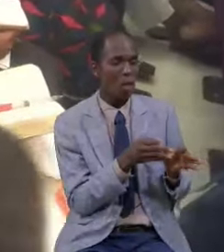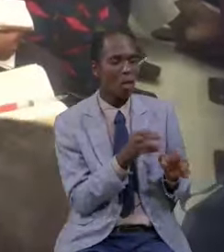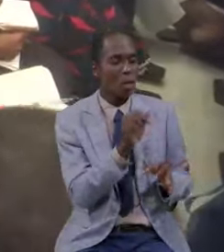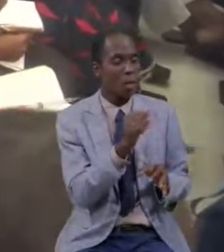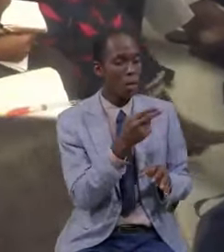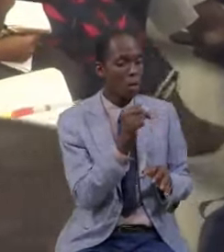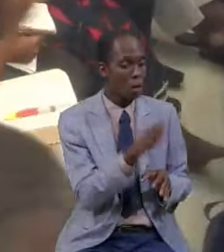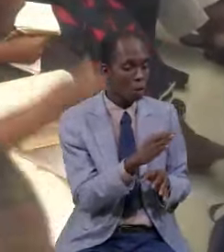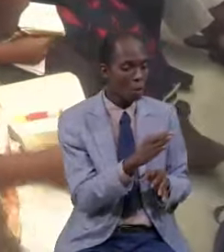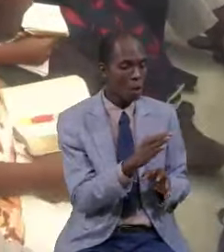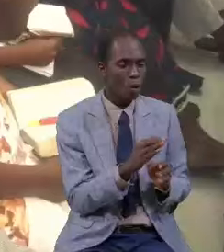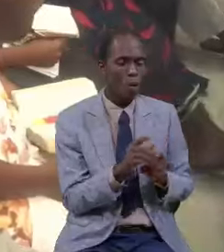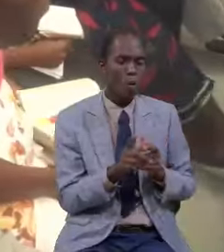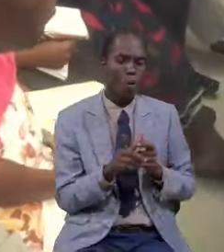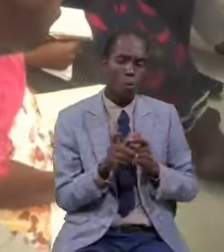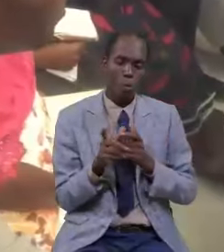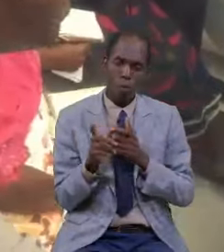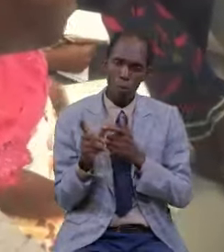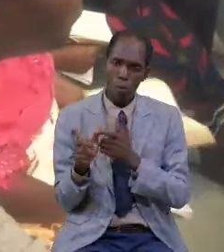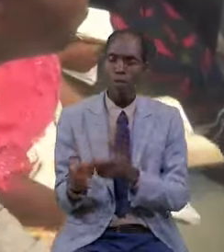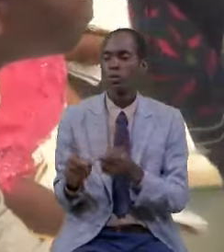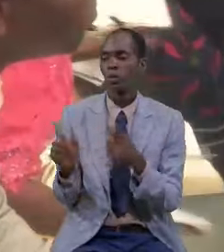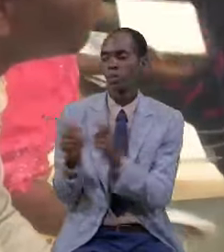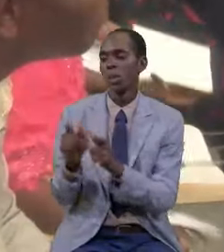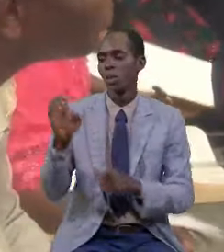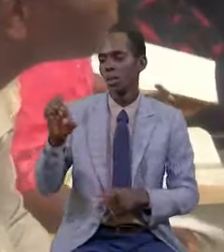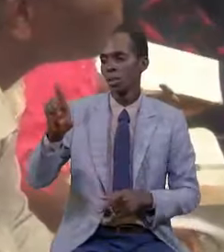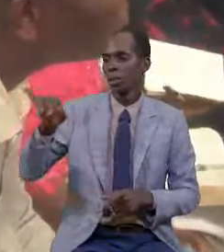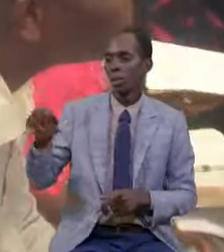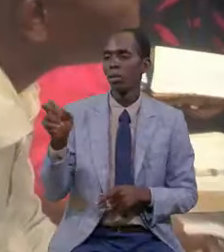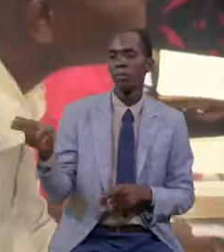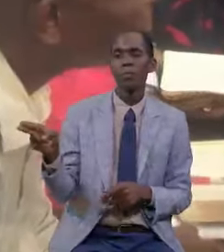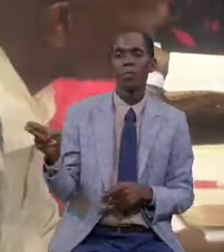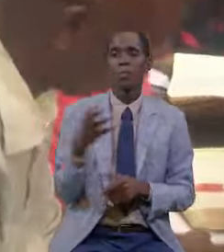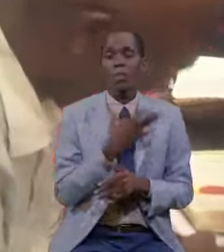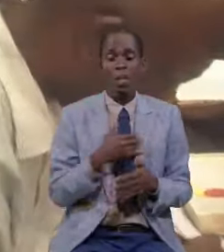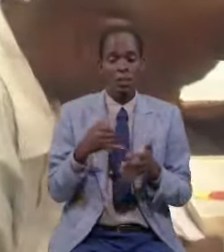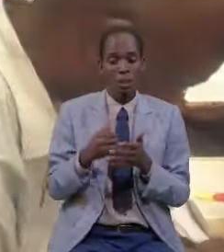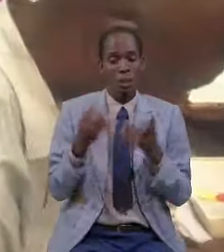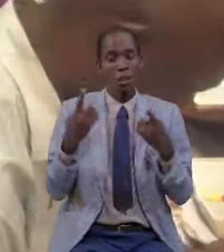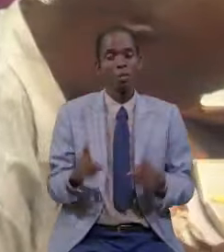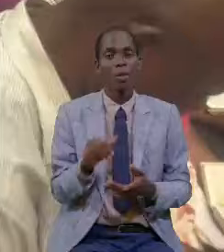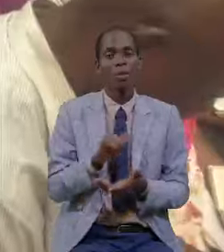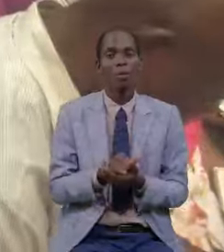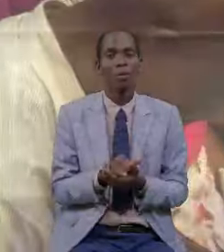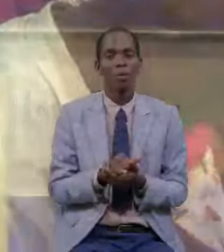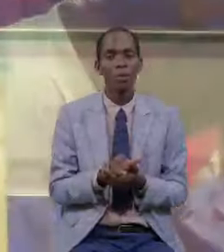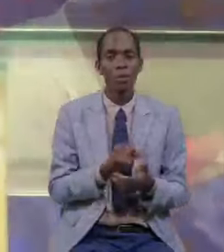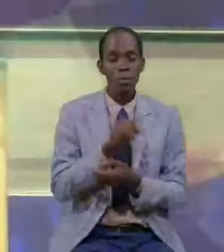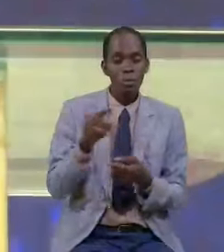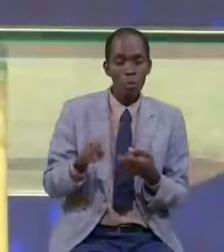Ahab went to meet Elijah. And it came to pass, when Ahab